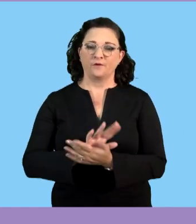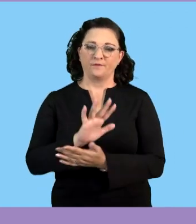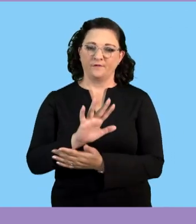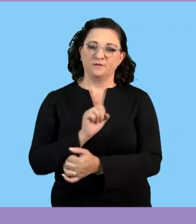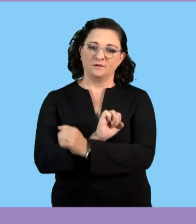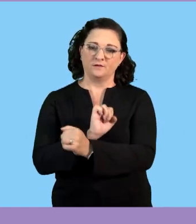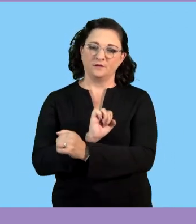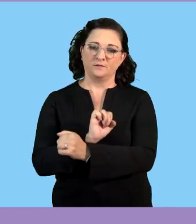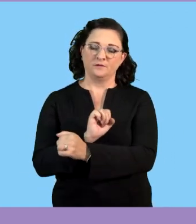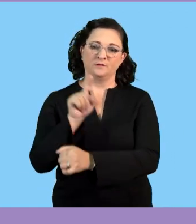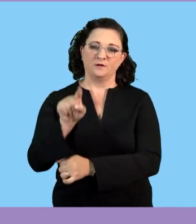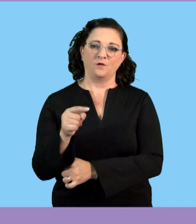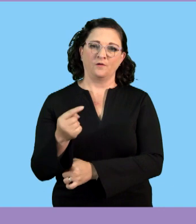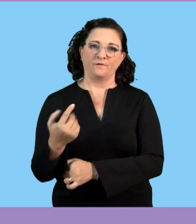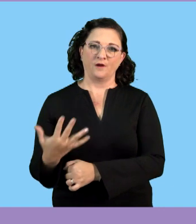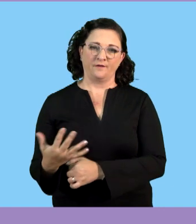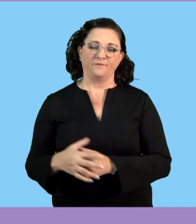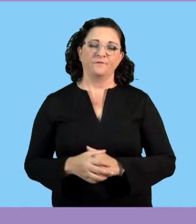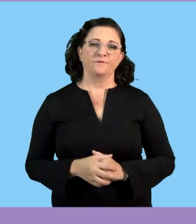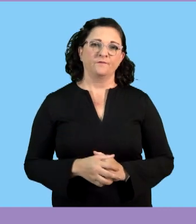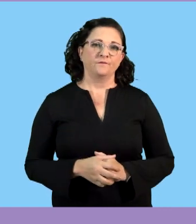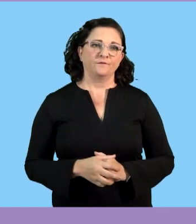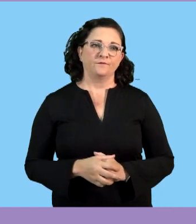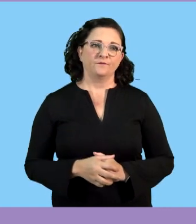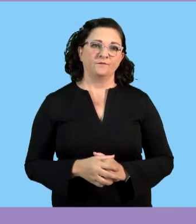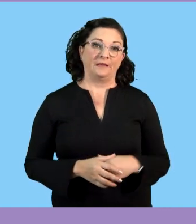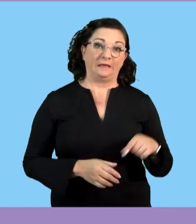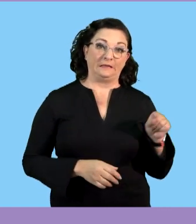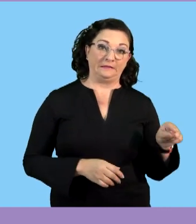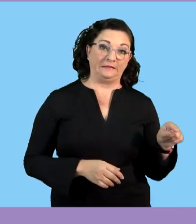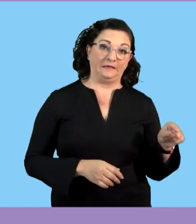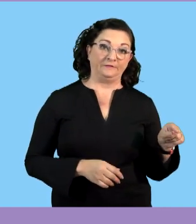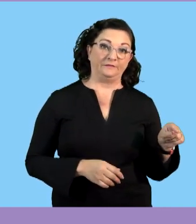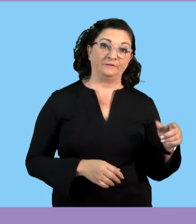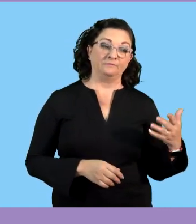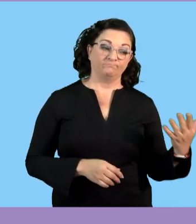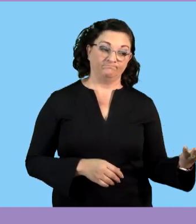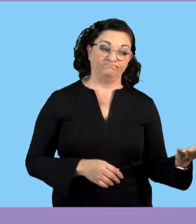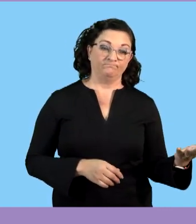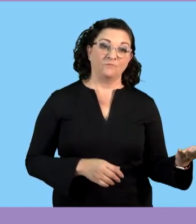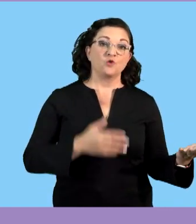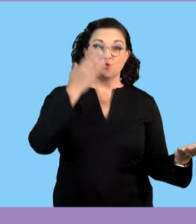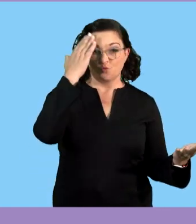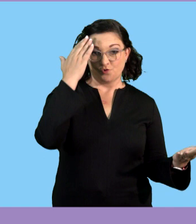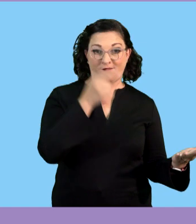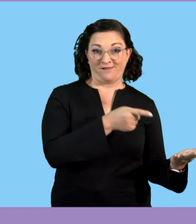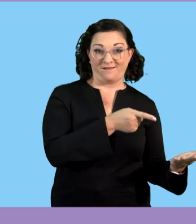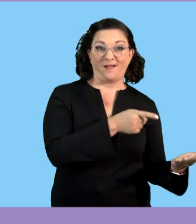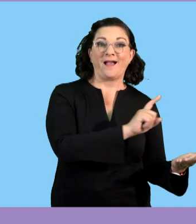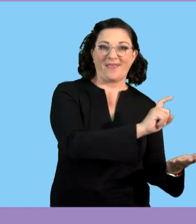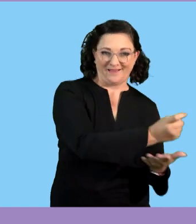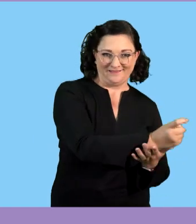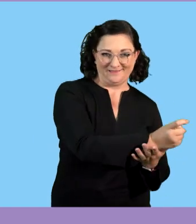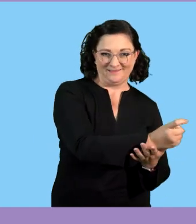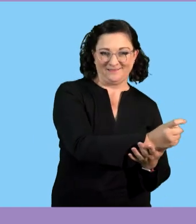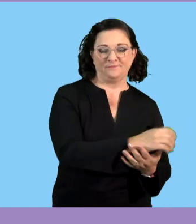well. So what is 5x multiplied by 1/5? Well, on the left hand side, we are left there with just